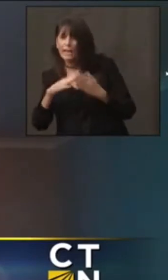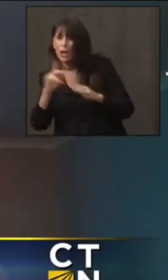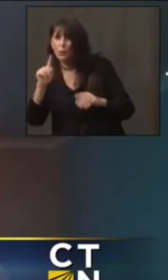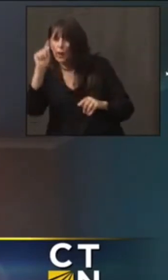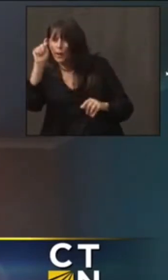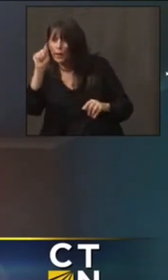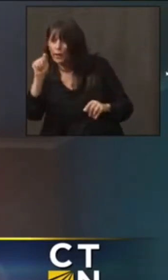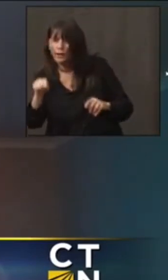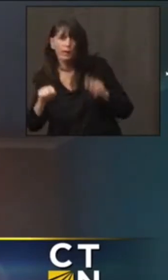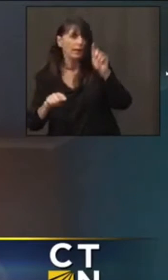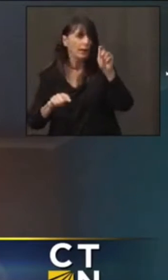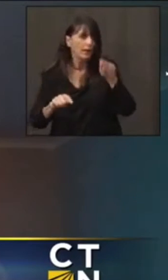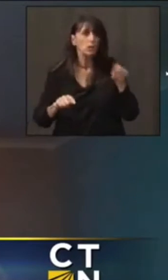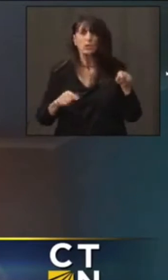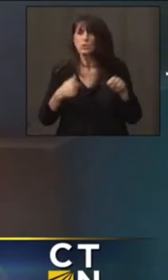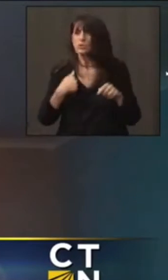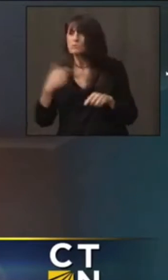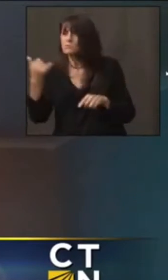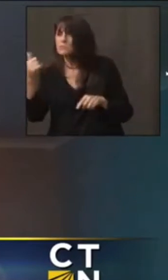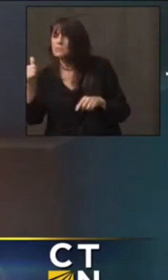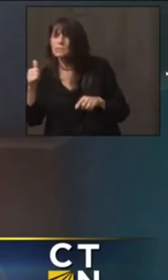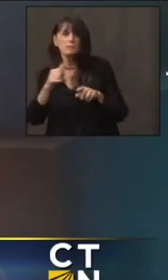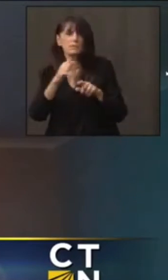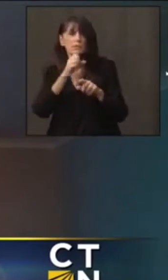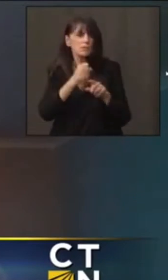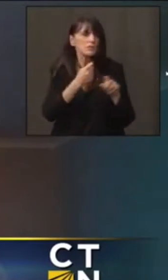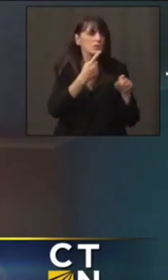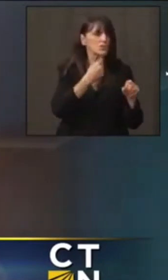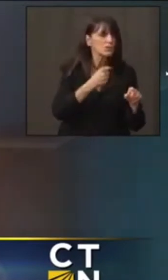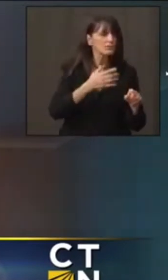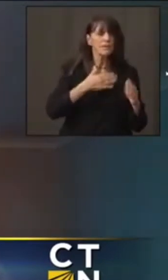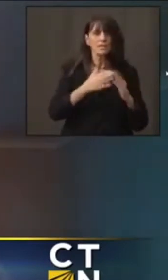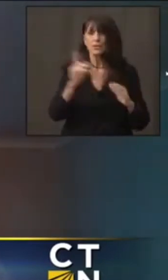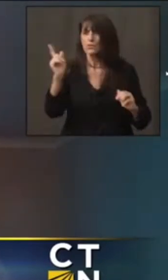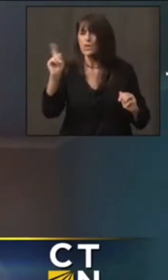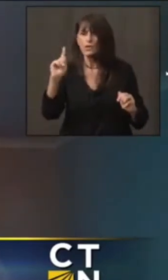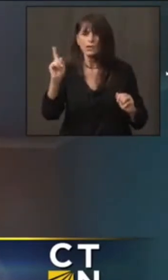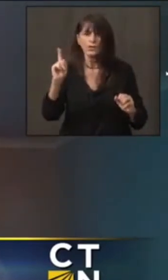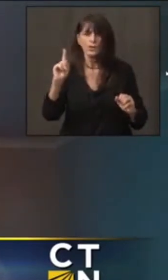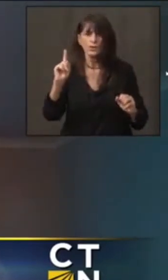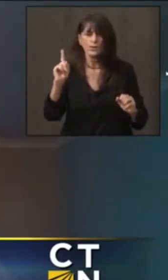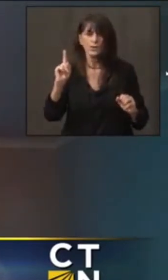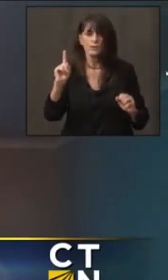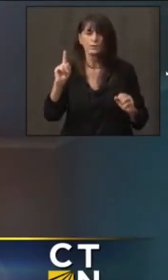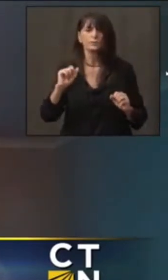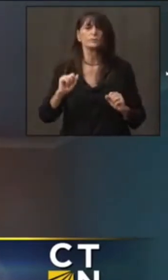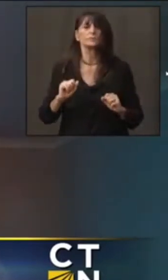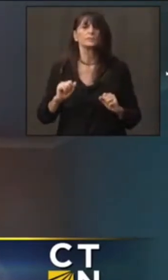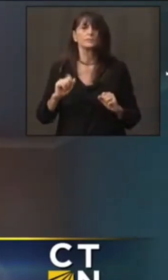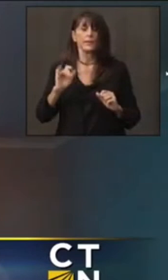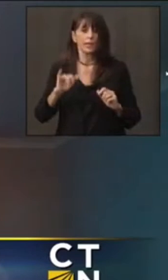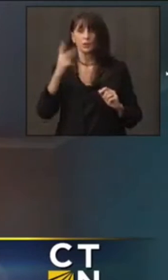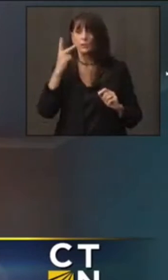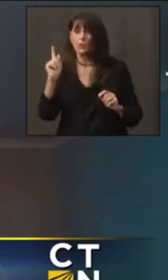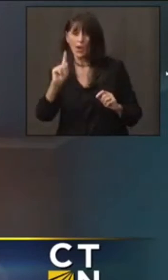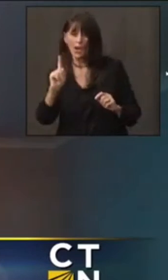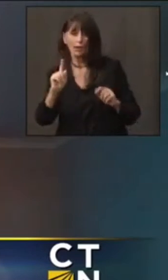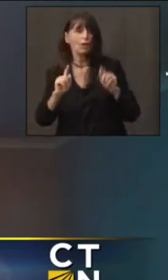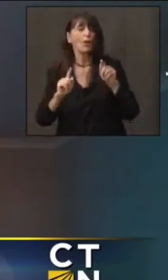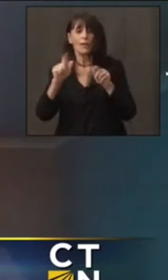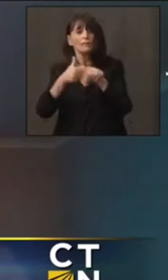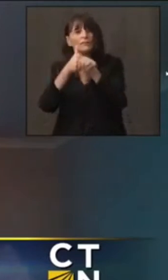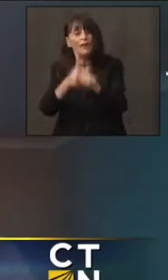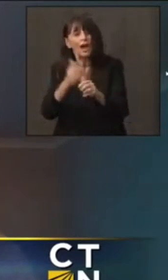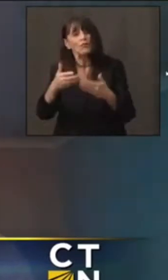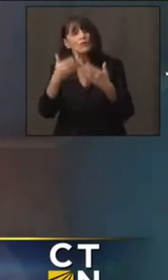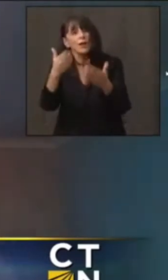is on the yellow, orange, or red alert level, and take the actions that